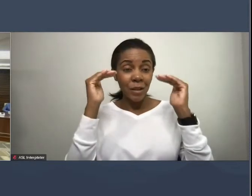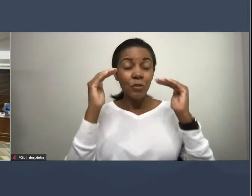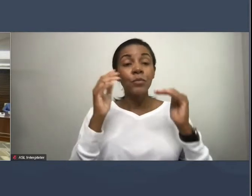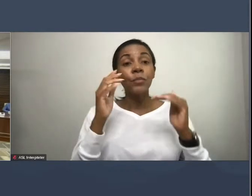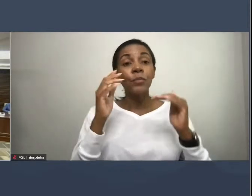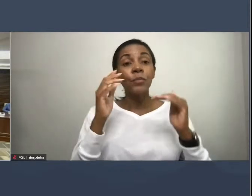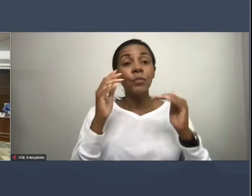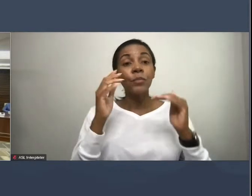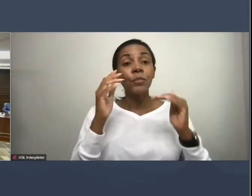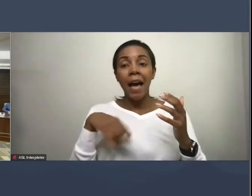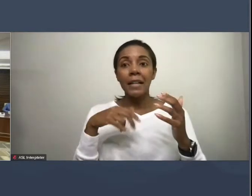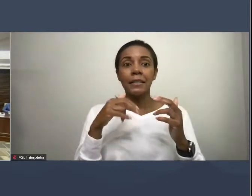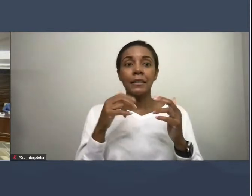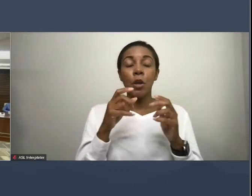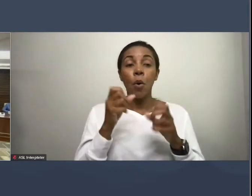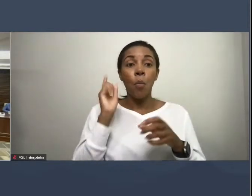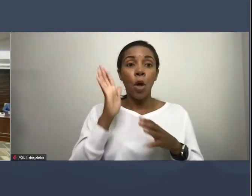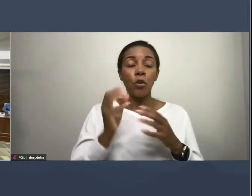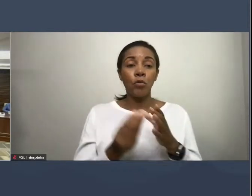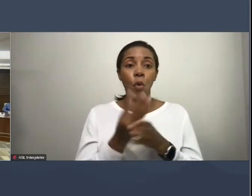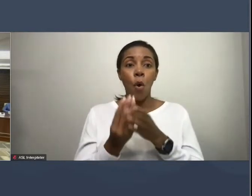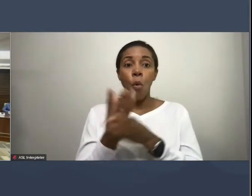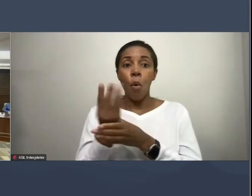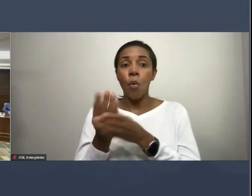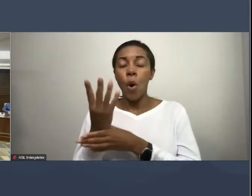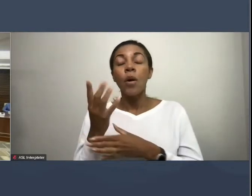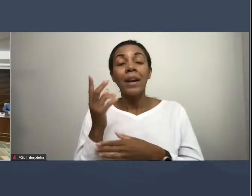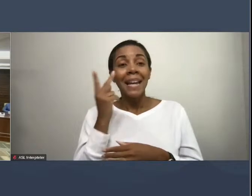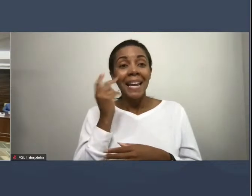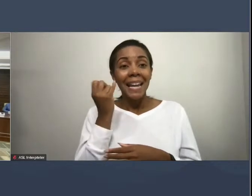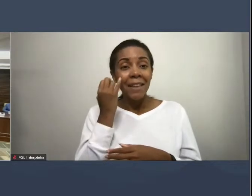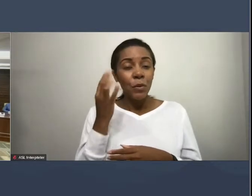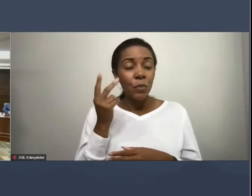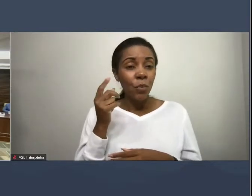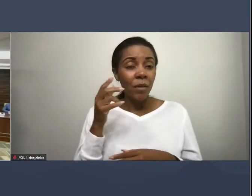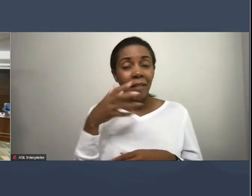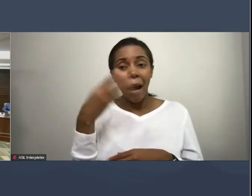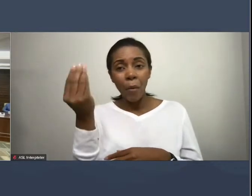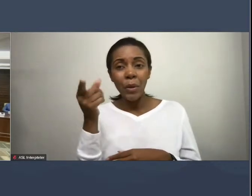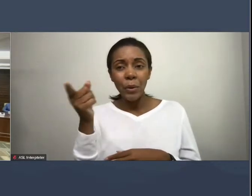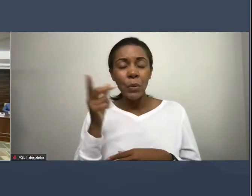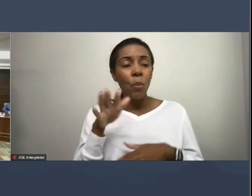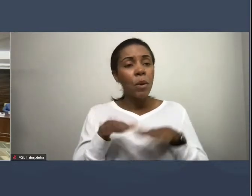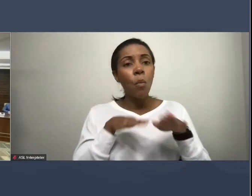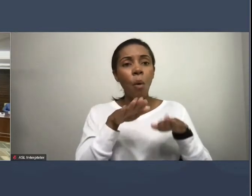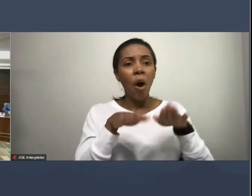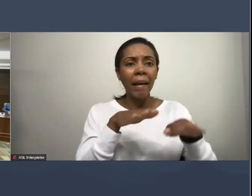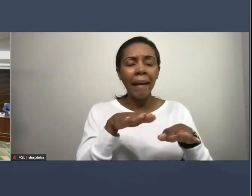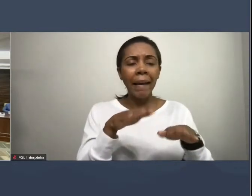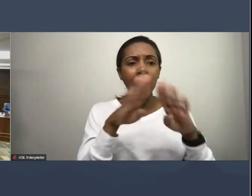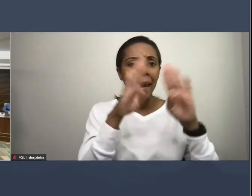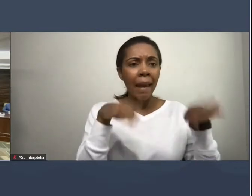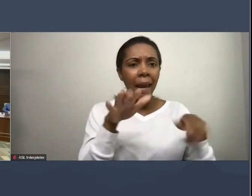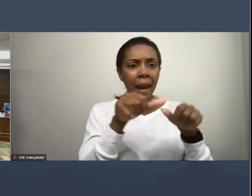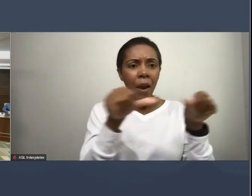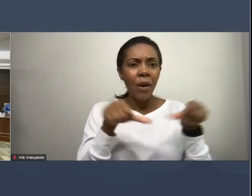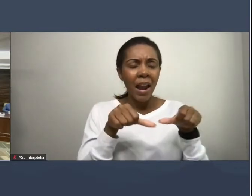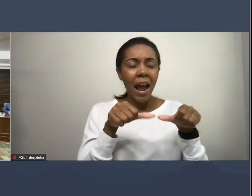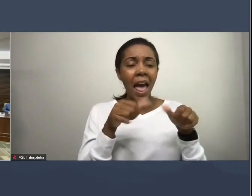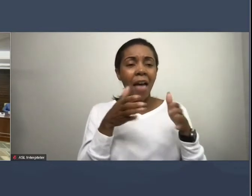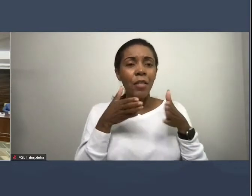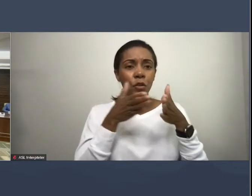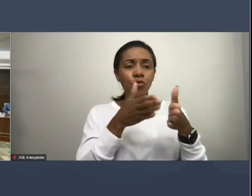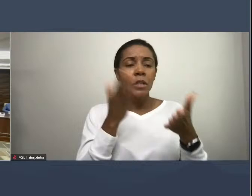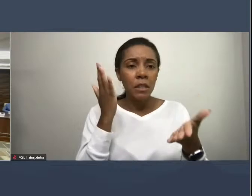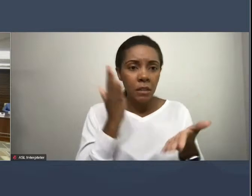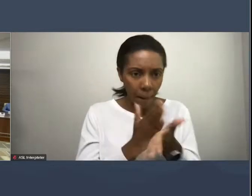build. If you're ever out there, you'll see a lot of streets that are cut off. Like literally you'll be walking down a neighborhood and then it just stopped, right? Because nobody came and